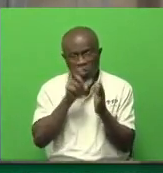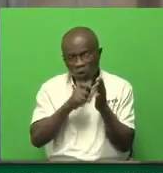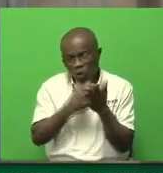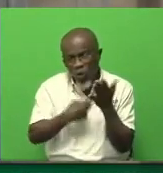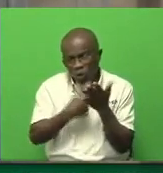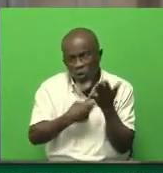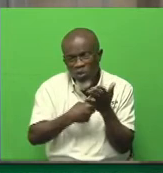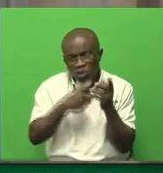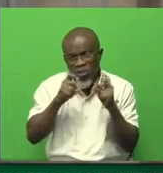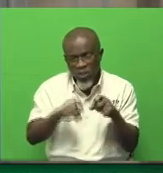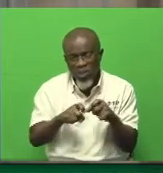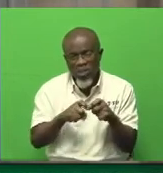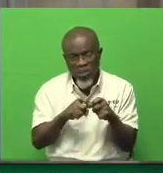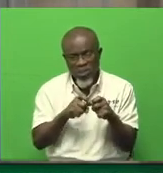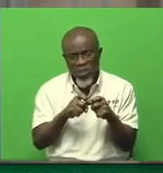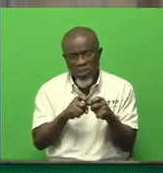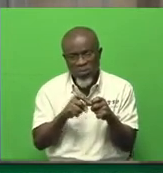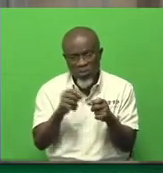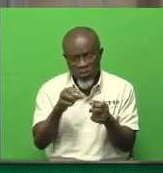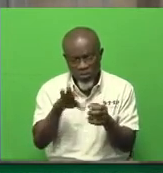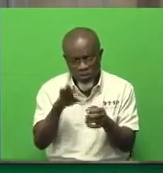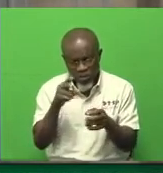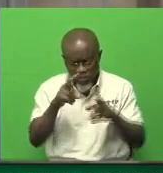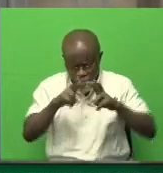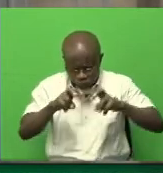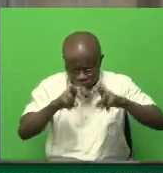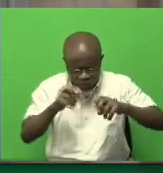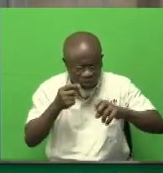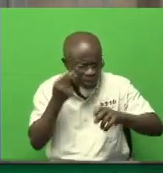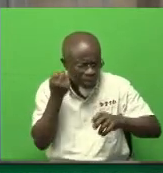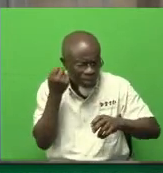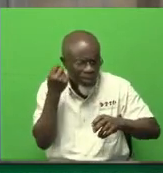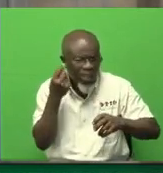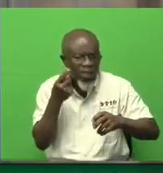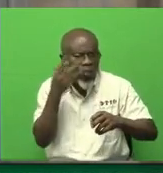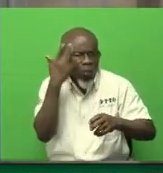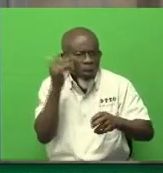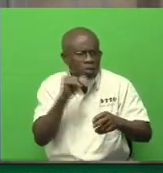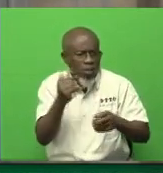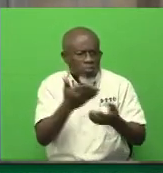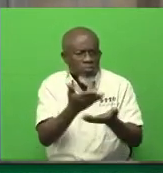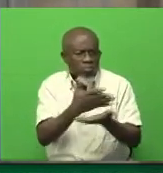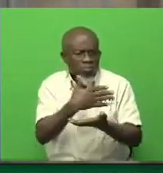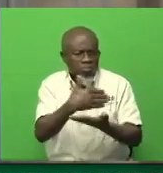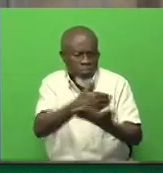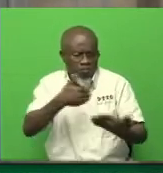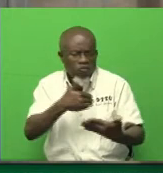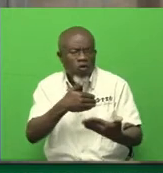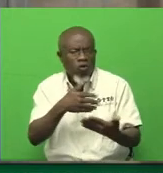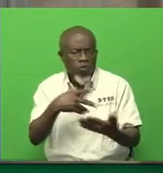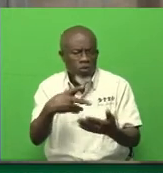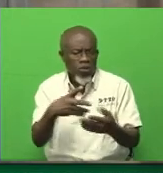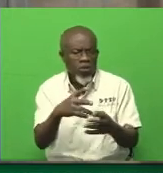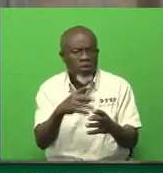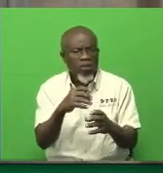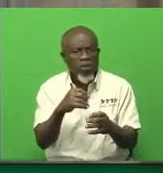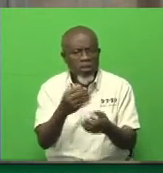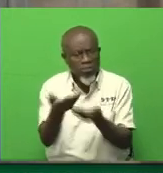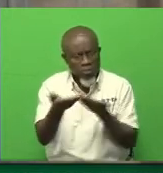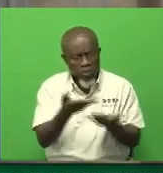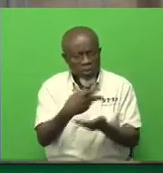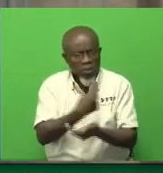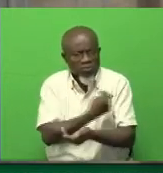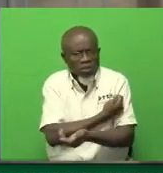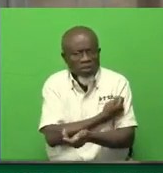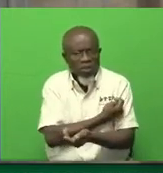of purchasing these life-saving drugs and vaccines are available for the public to be vaccinated but what if